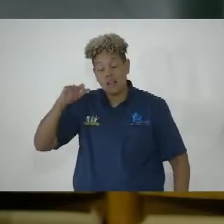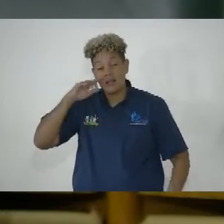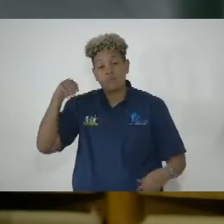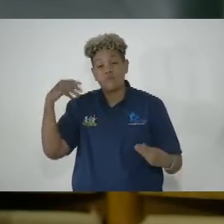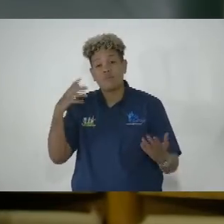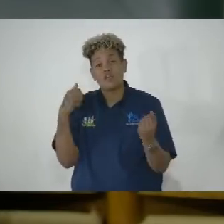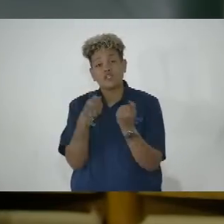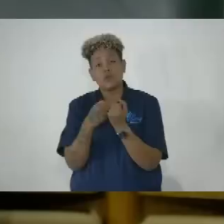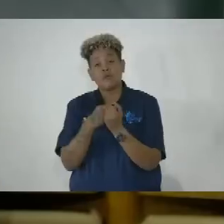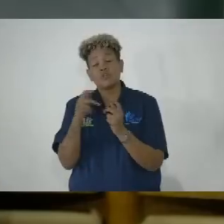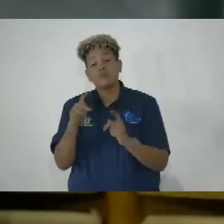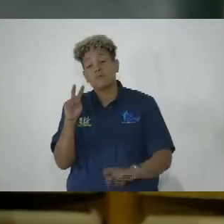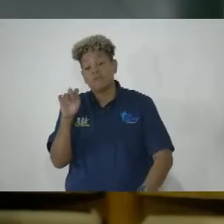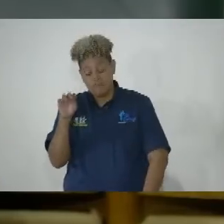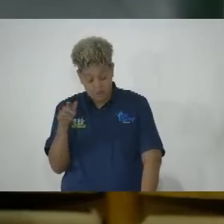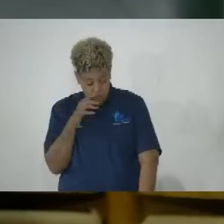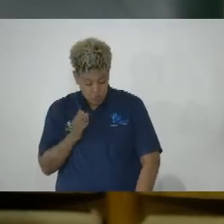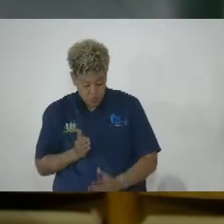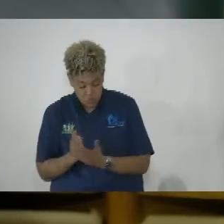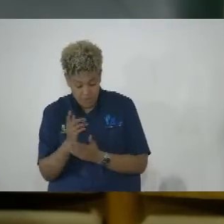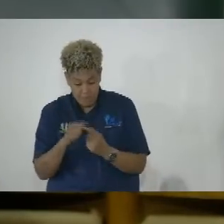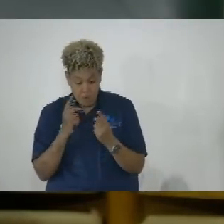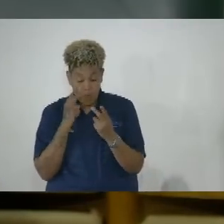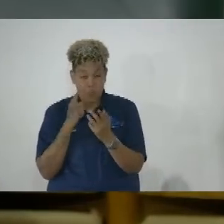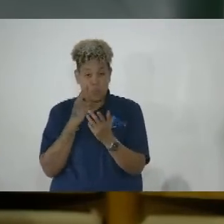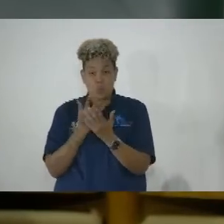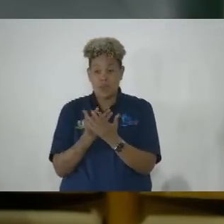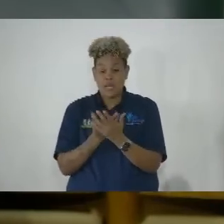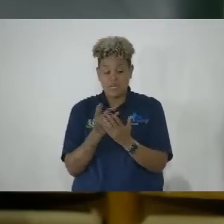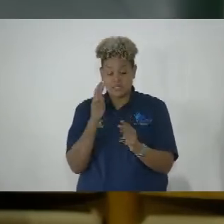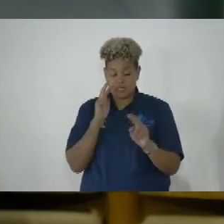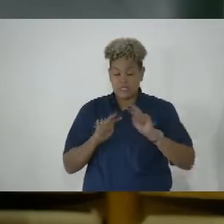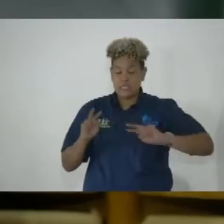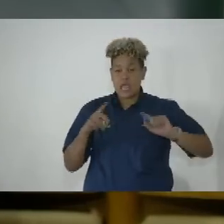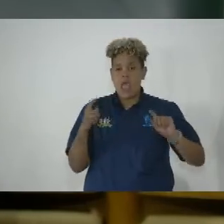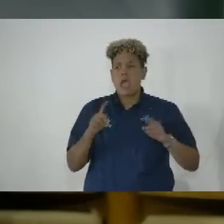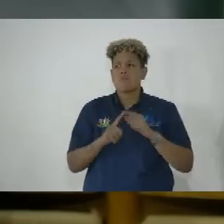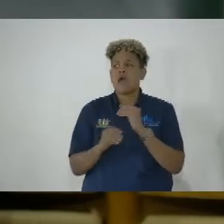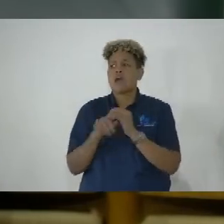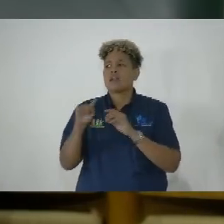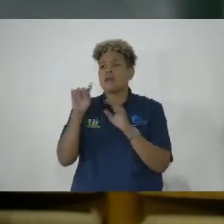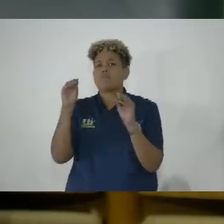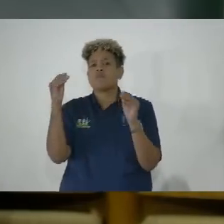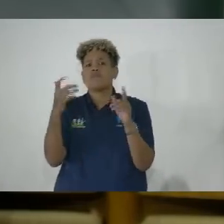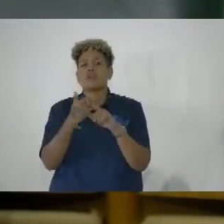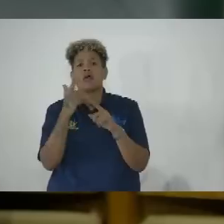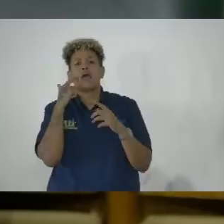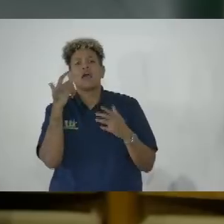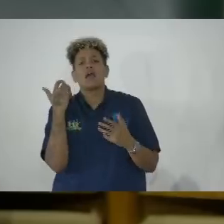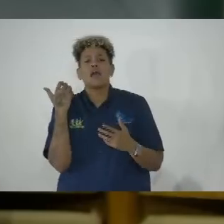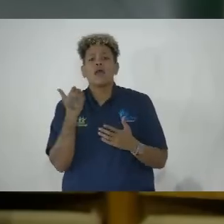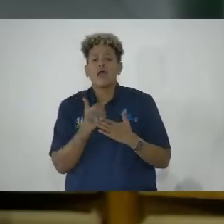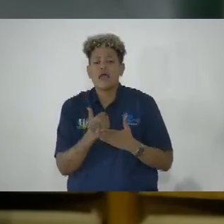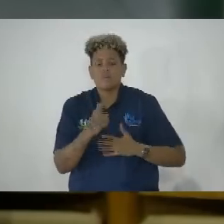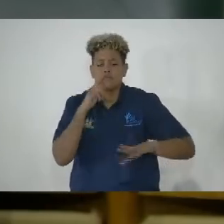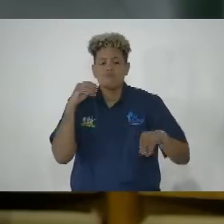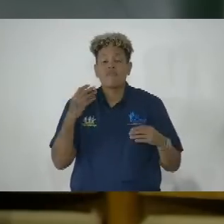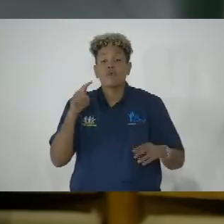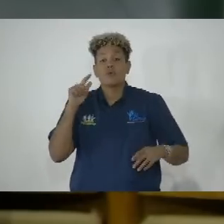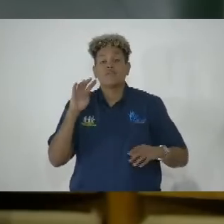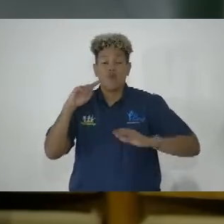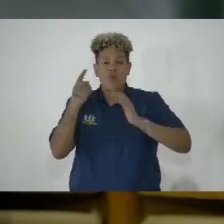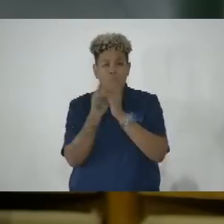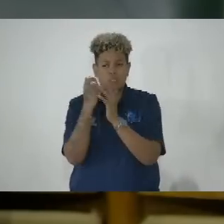victims, survivors, and witnesses. And help is provided 24 hours per day